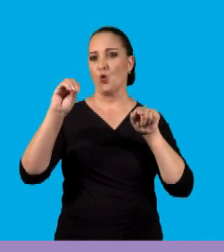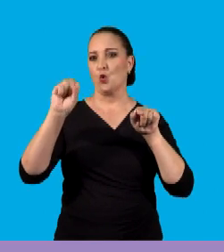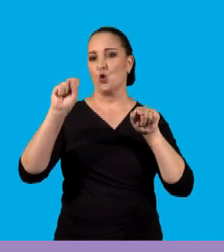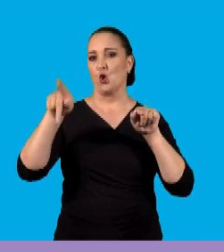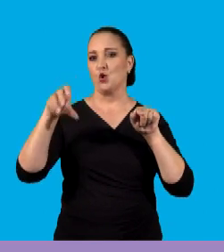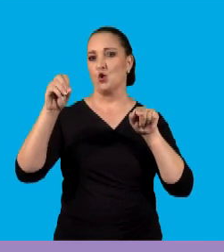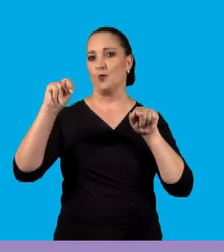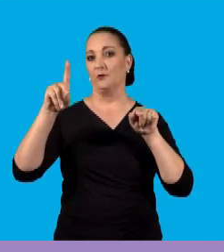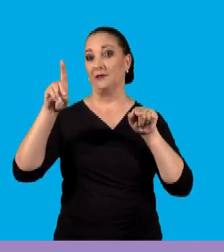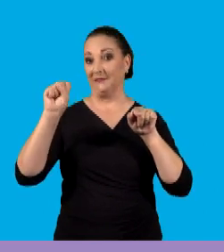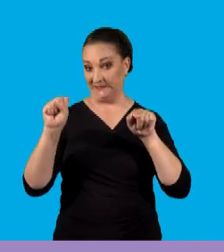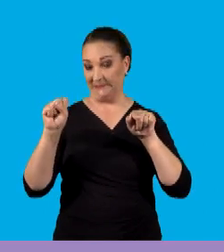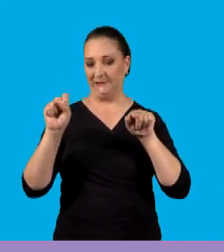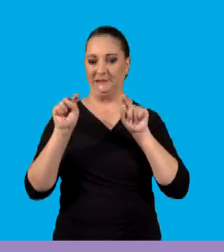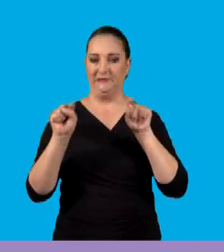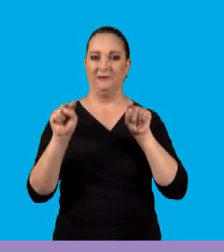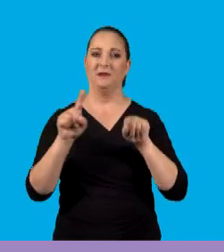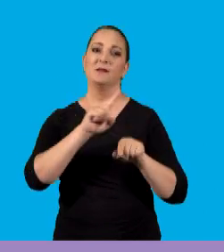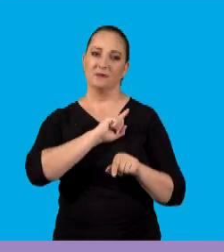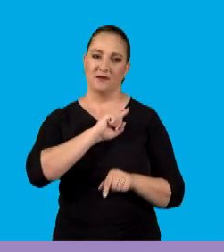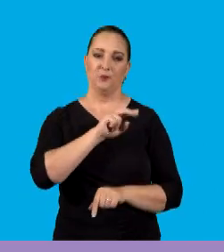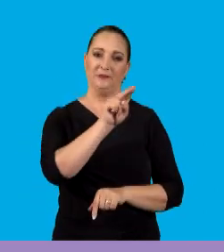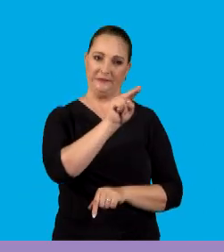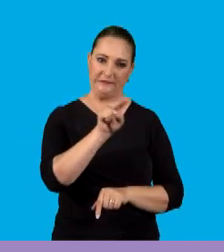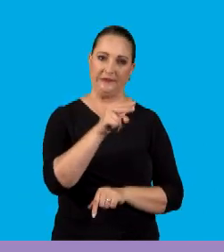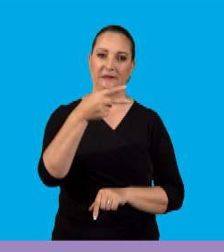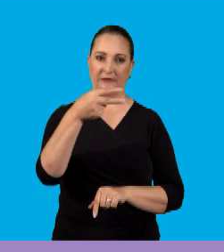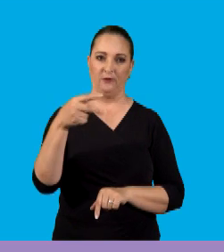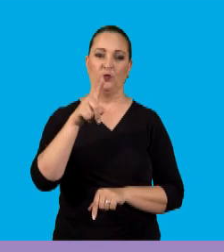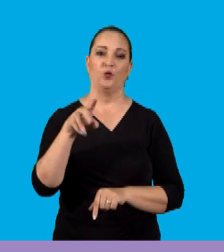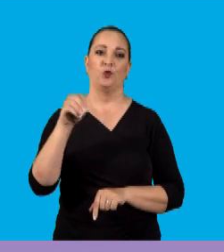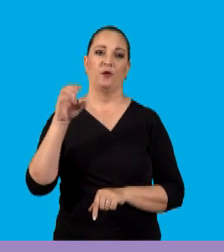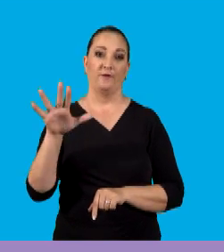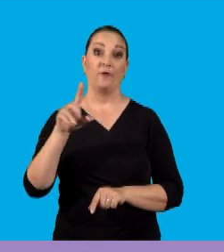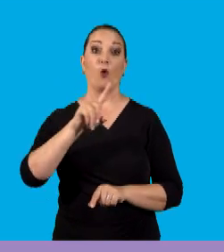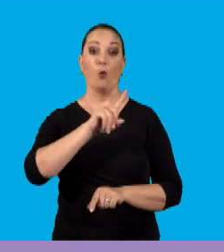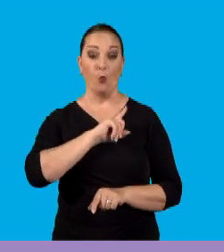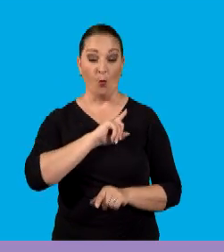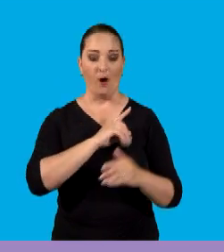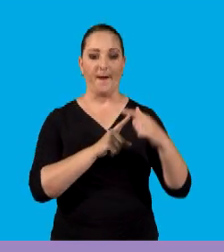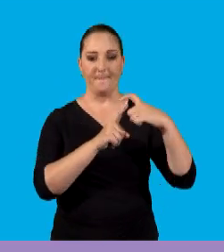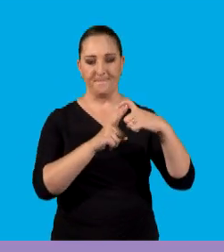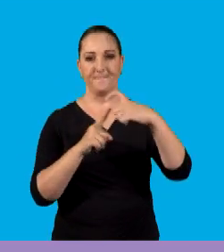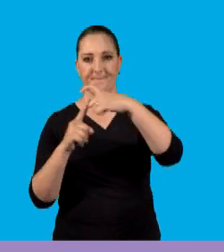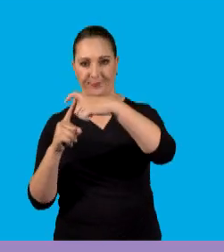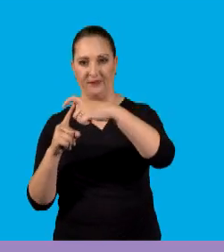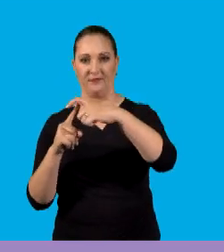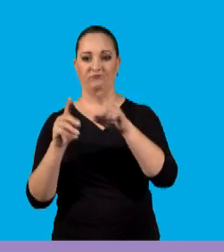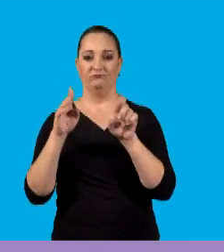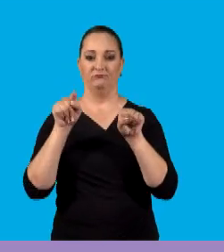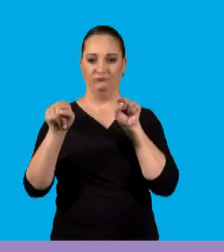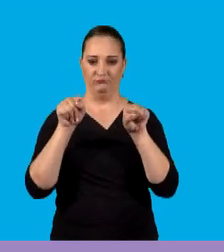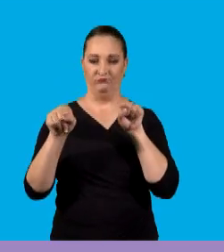corresponds with the angle 105. Therefore, angle Z is 105, and because the lines are parallel,